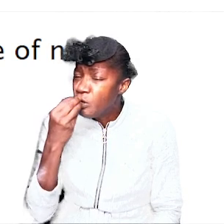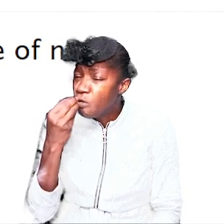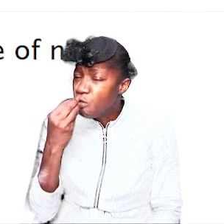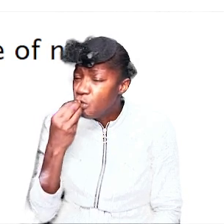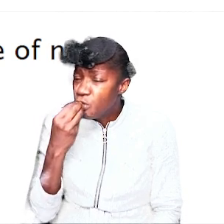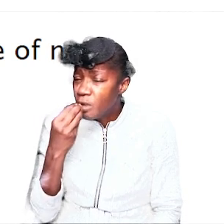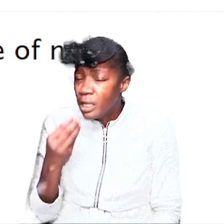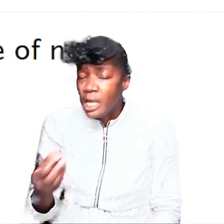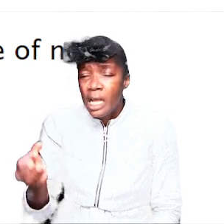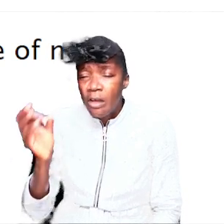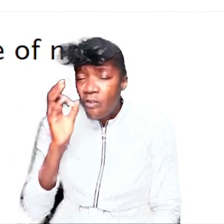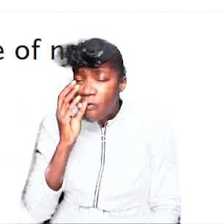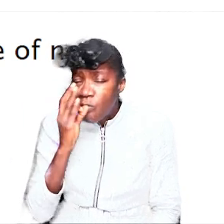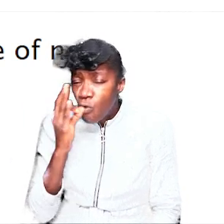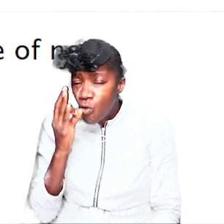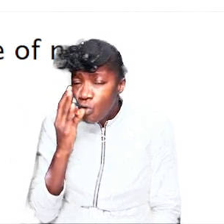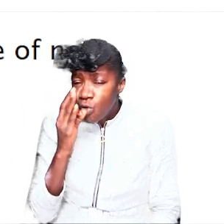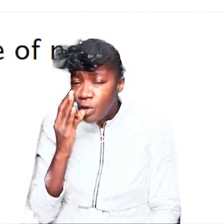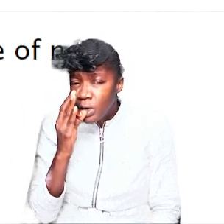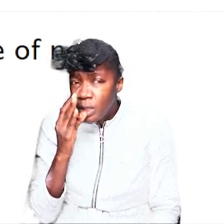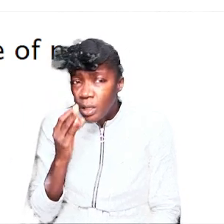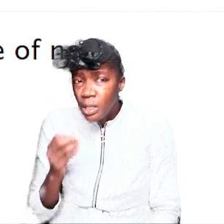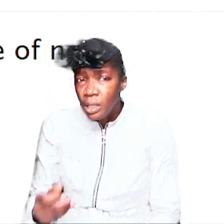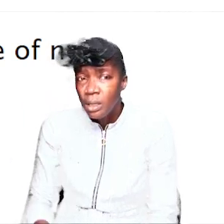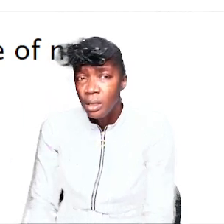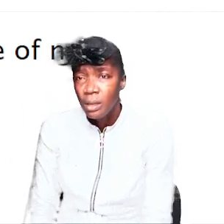am avenged.